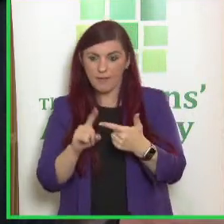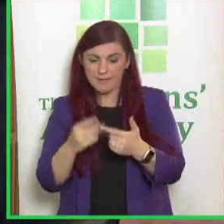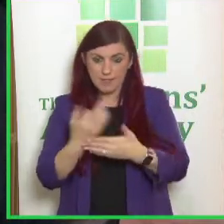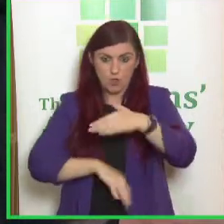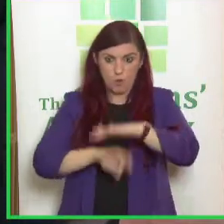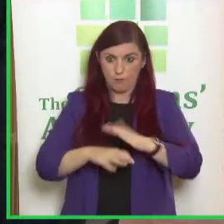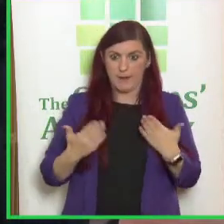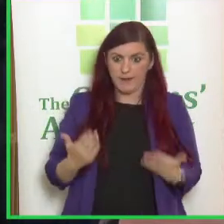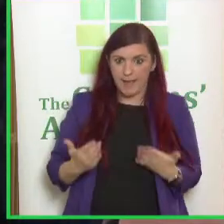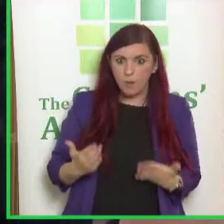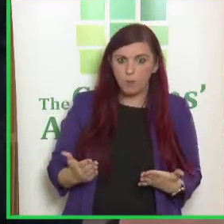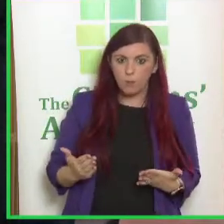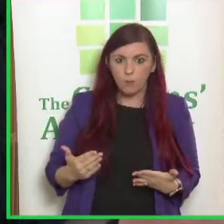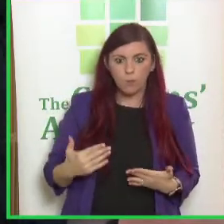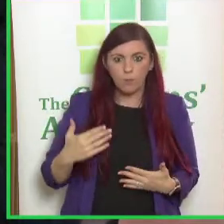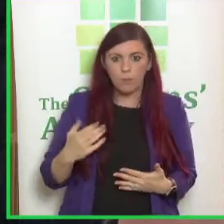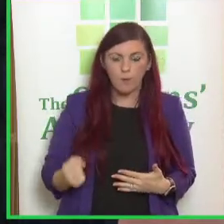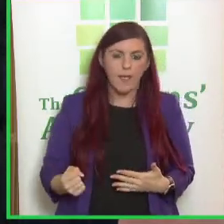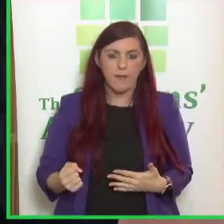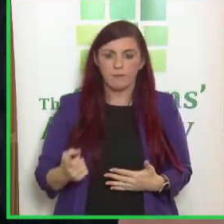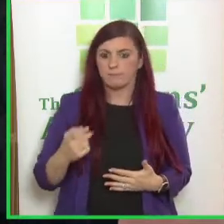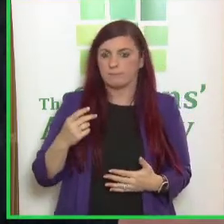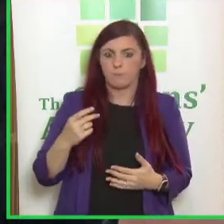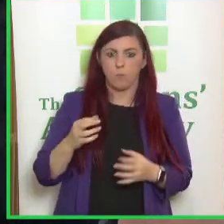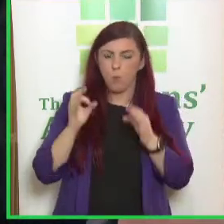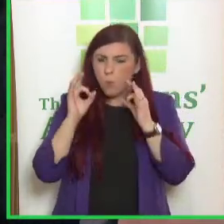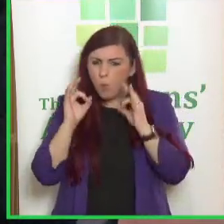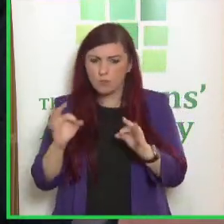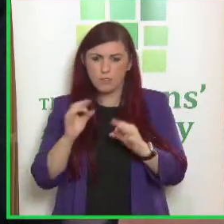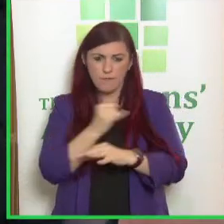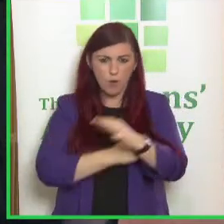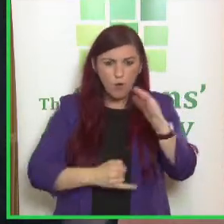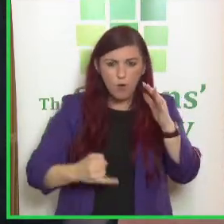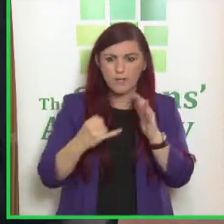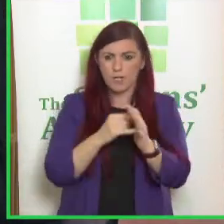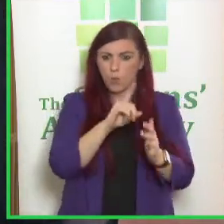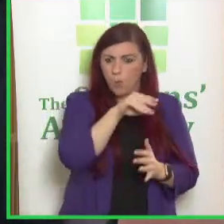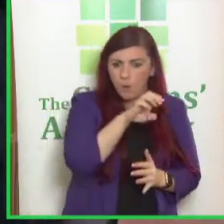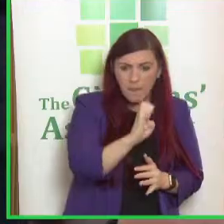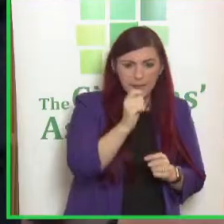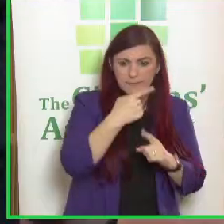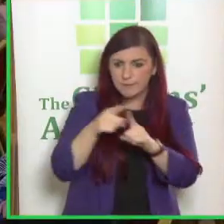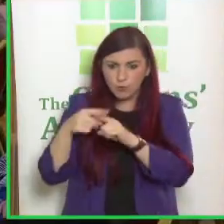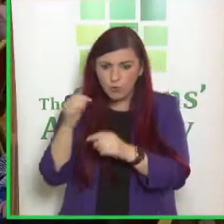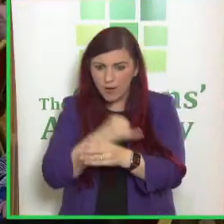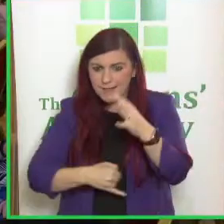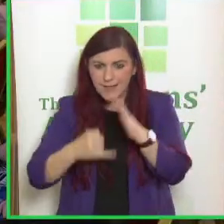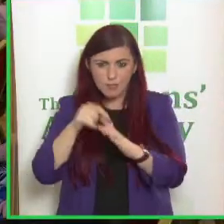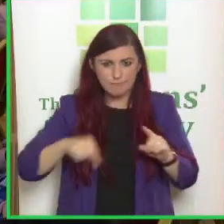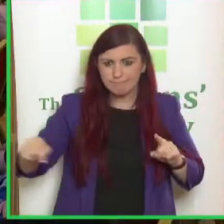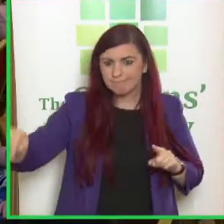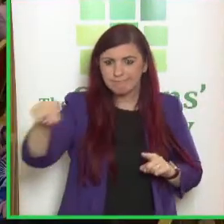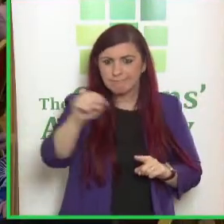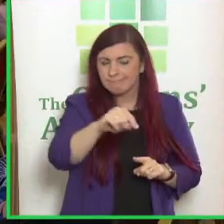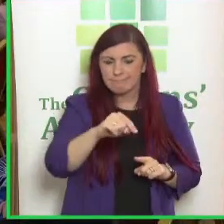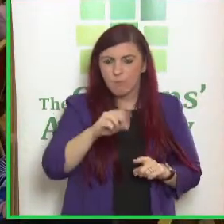now. You have wonderful organisations in front of me, Kilmine, for an example, and Justice Anne Ryan's courts